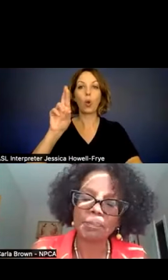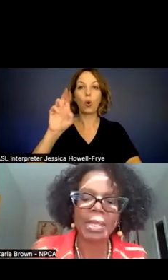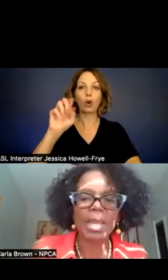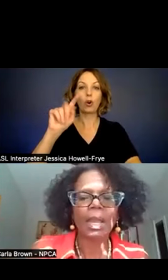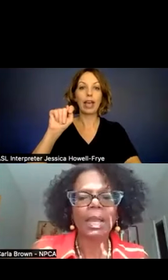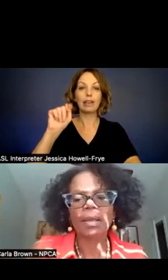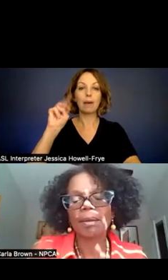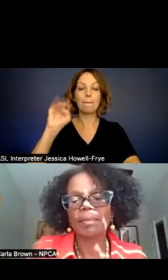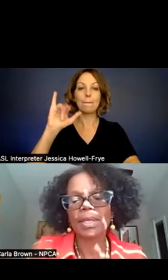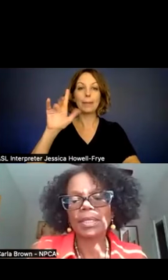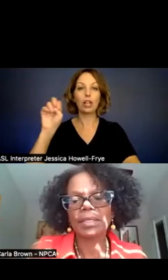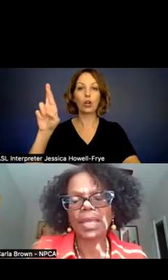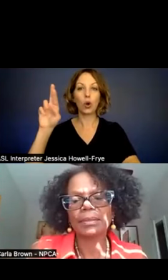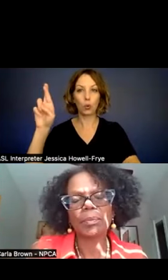Award.